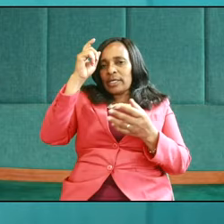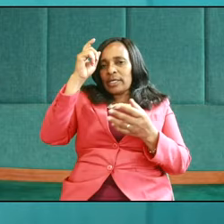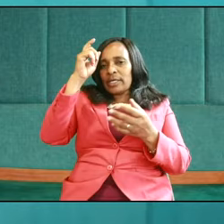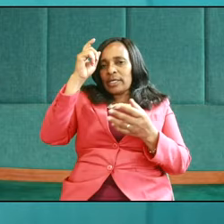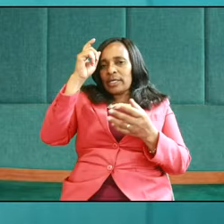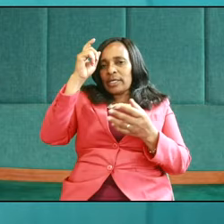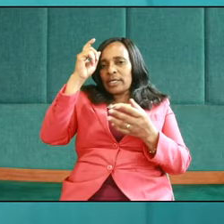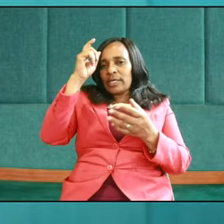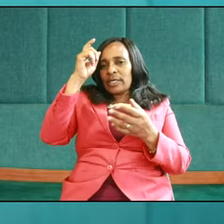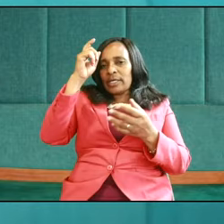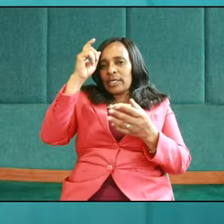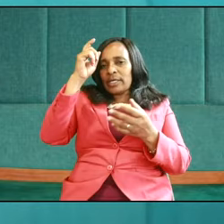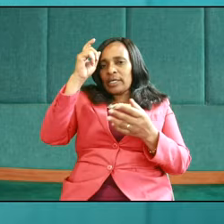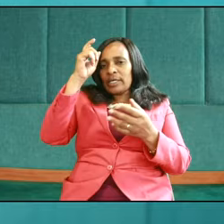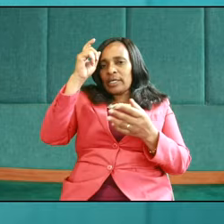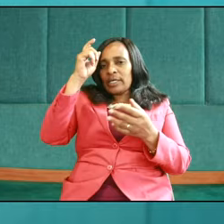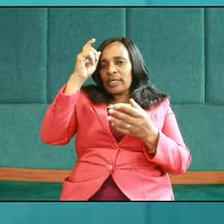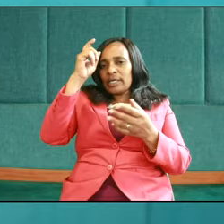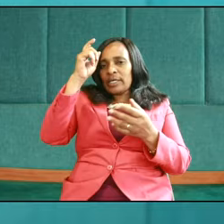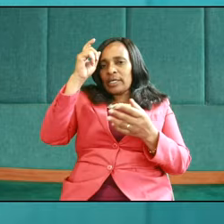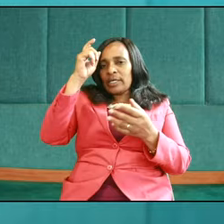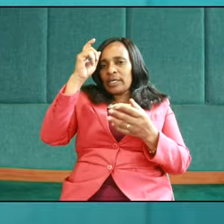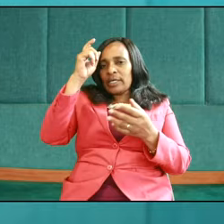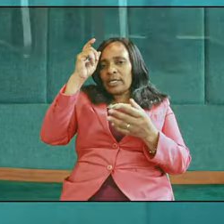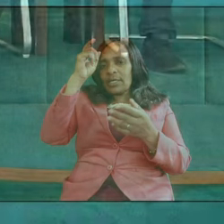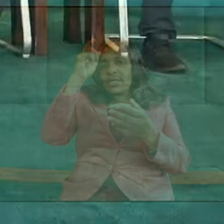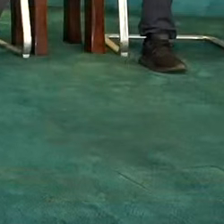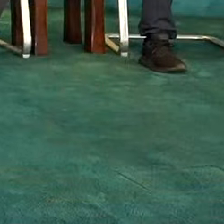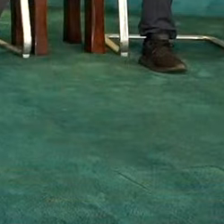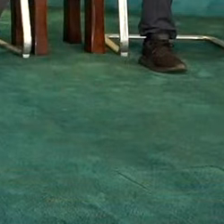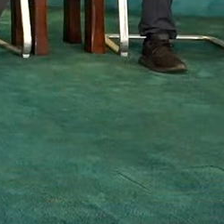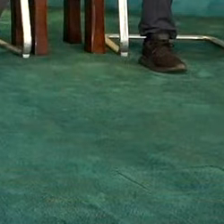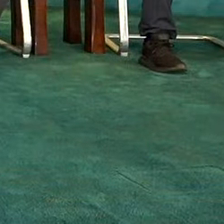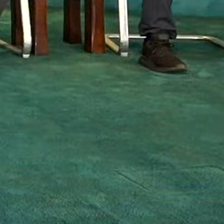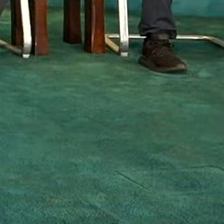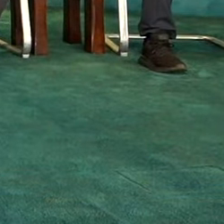so convincing for the Israelites? Shamala?